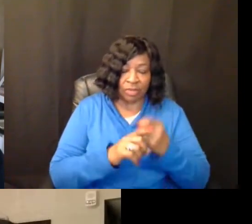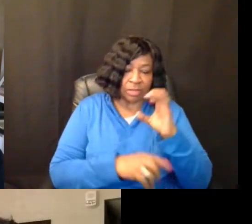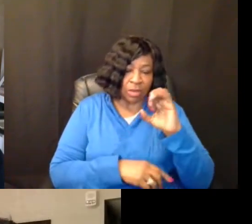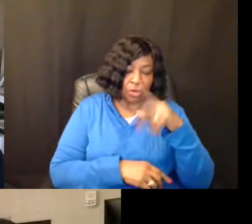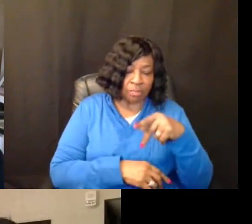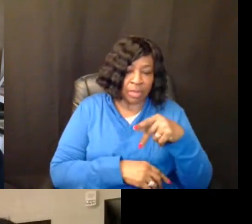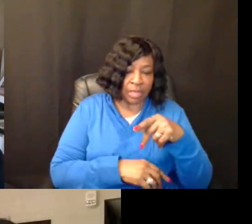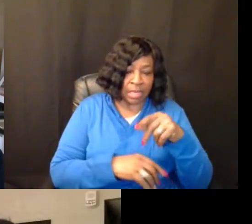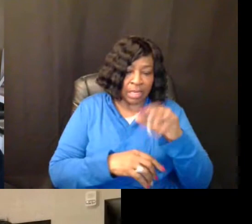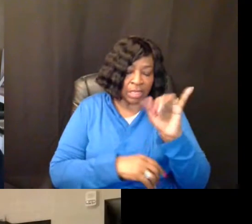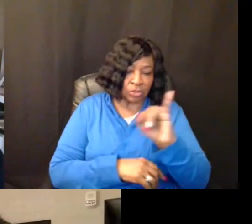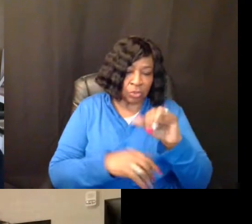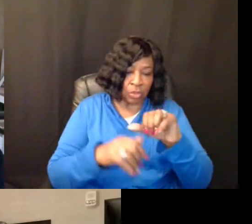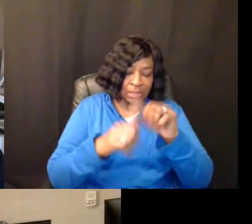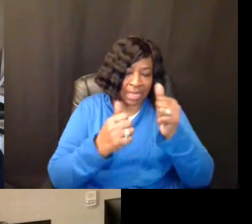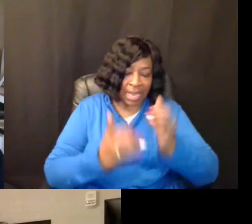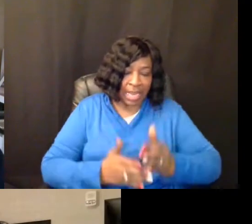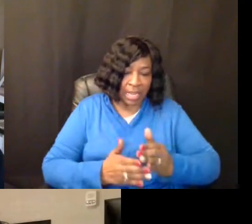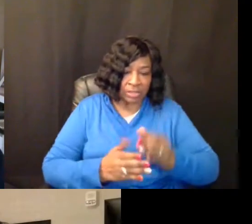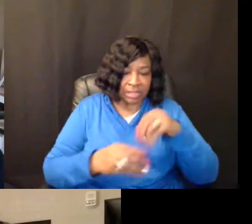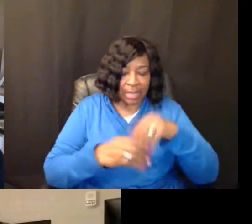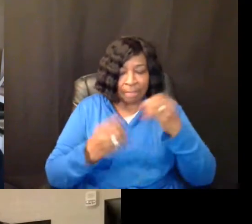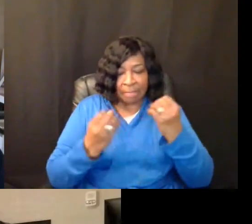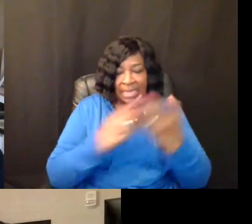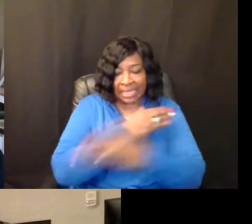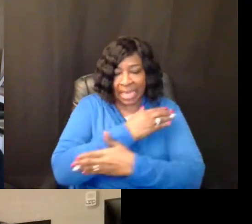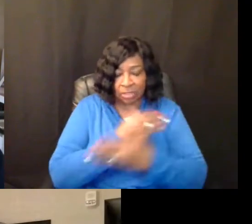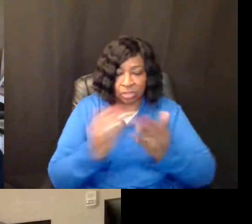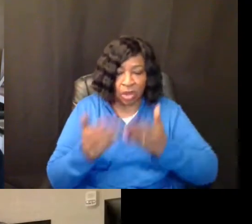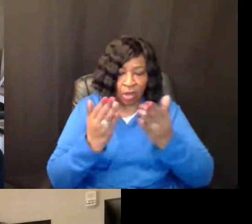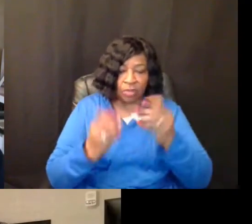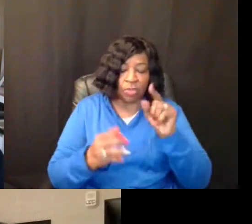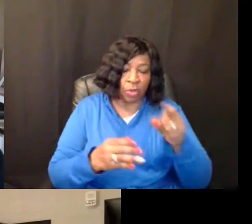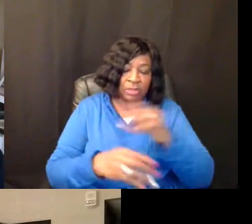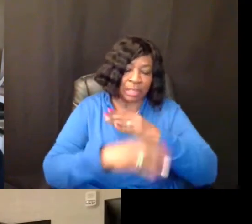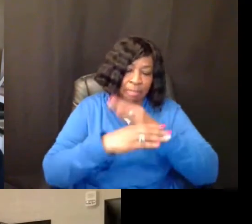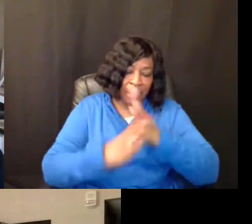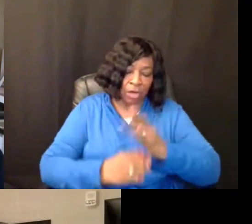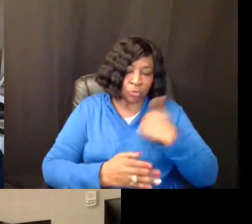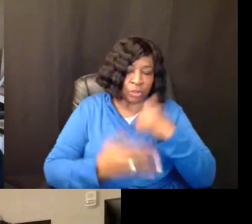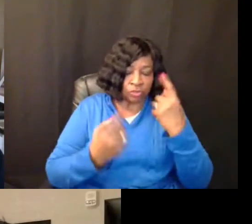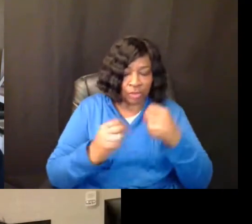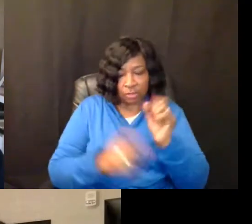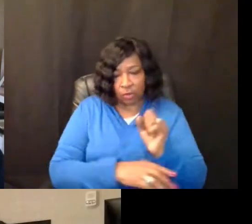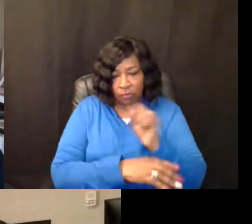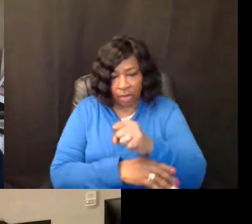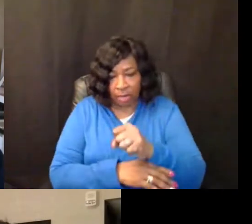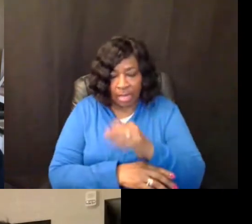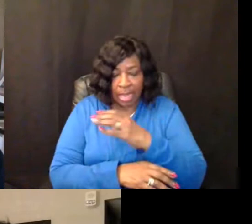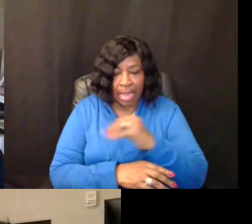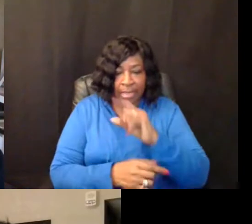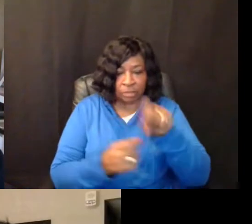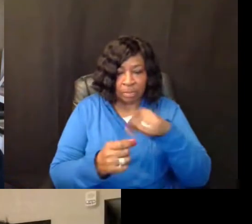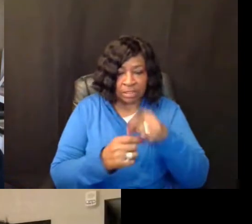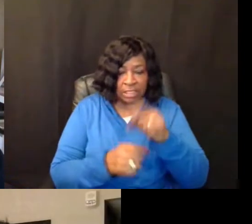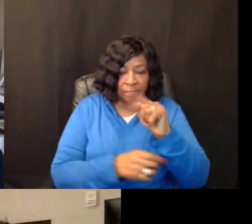of the country to offer it. So those are barriers that we're trying to overcome in a specific tool that we're trying to promote and strengthen